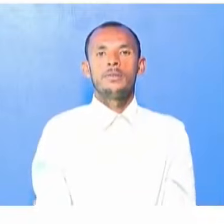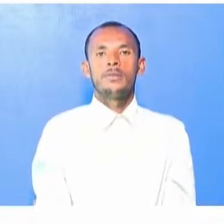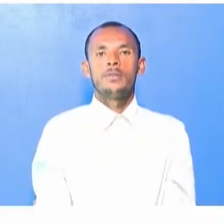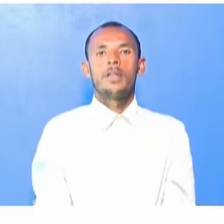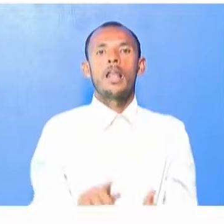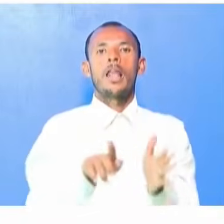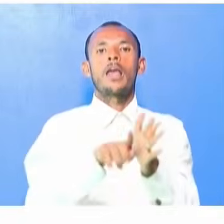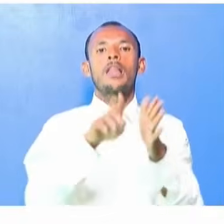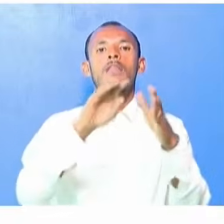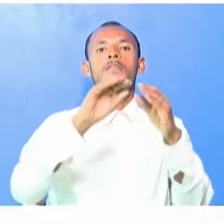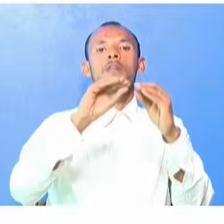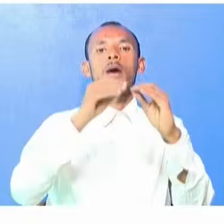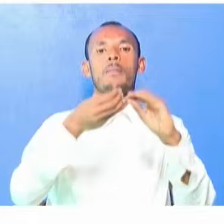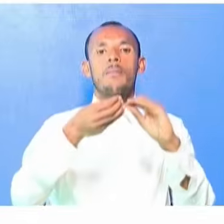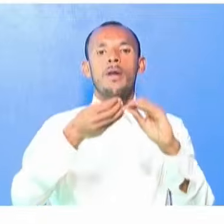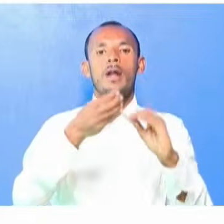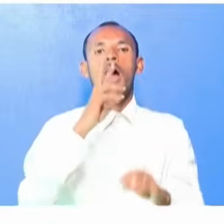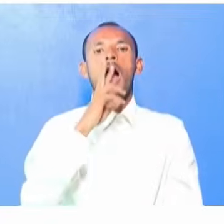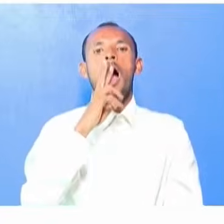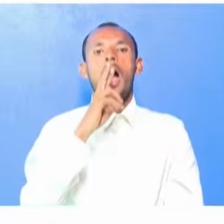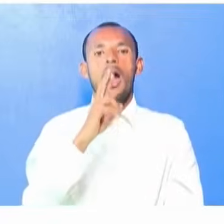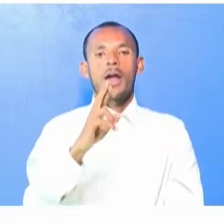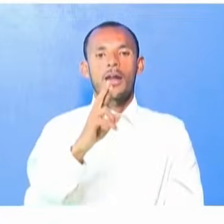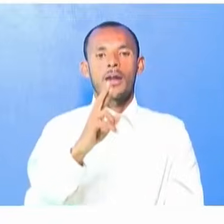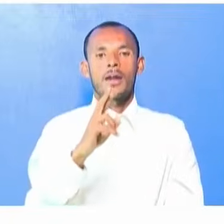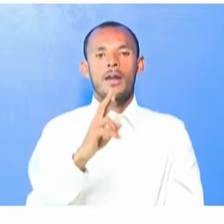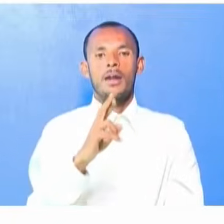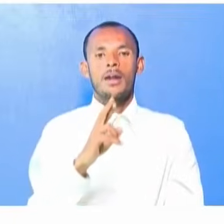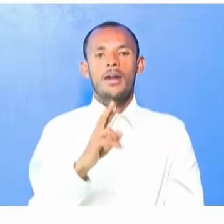Negative numbers are